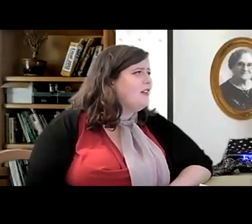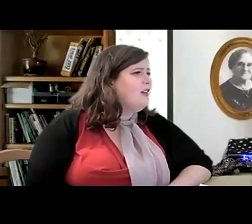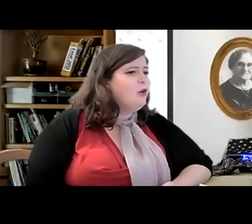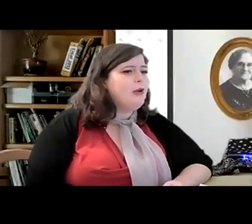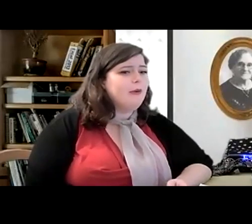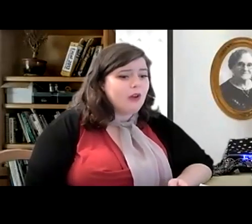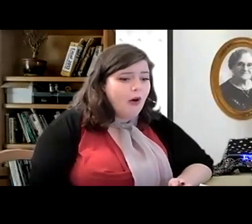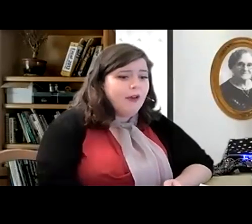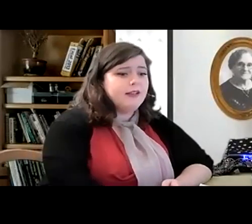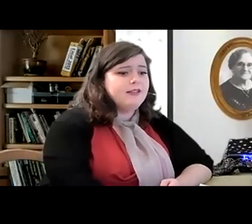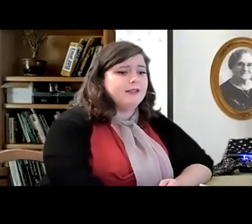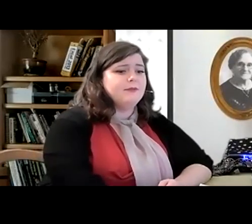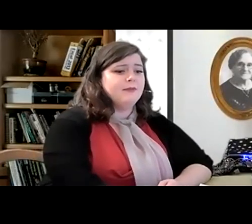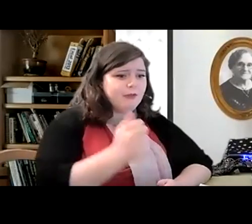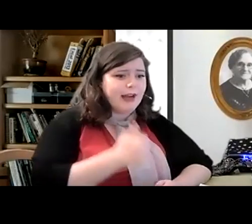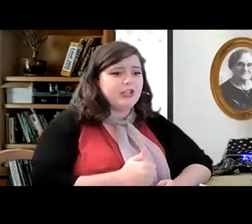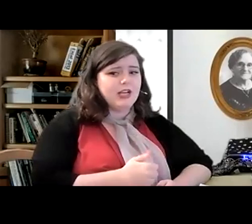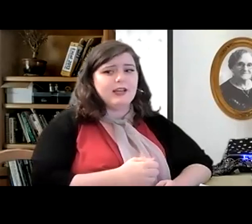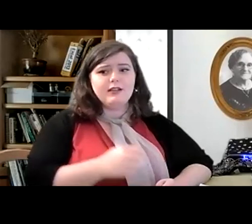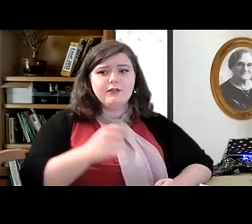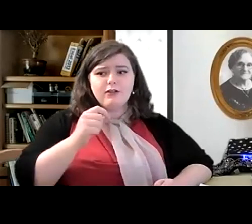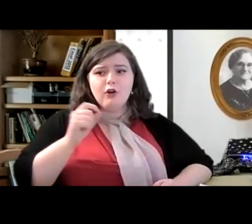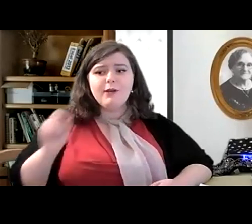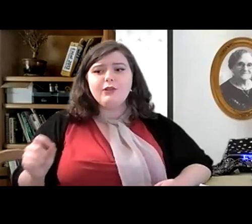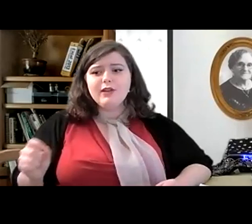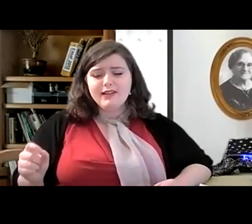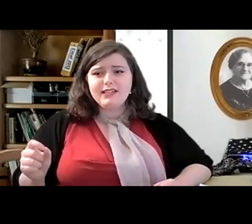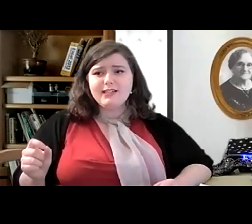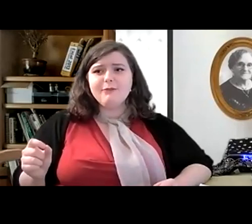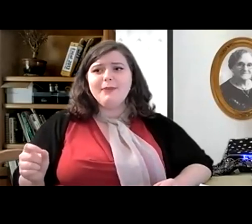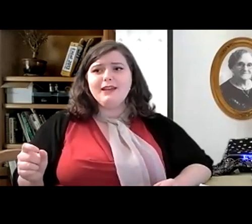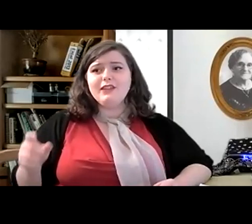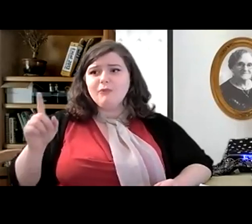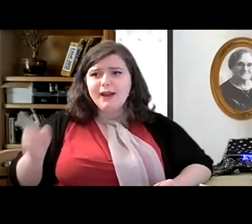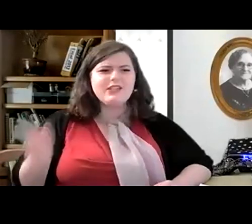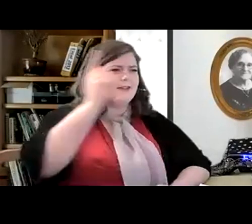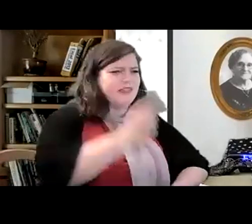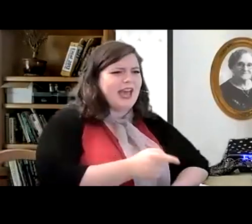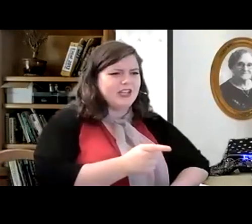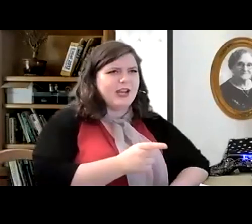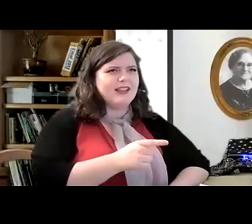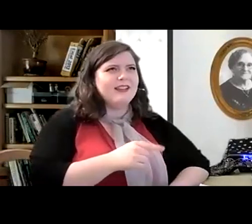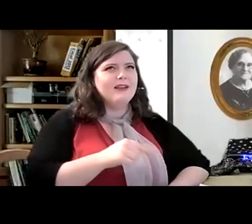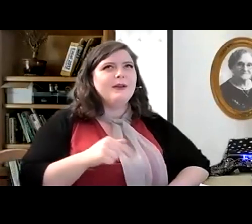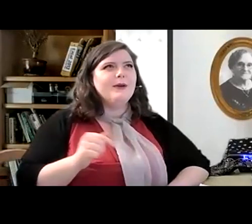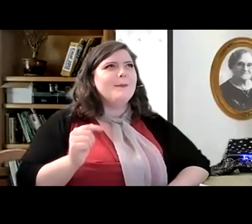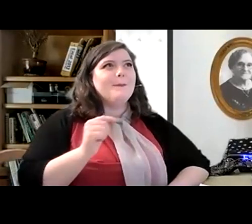bank. We were going to write a check, open a new account at a different bank, then write a check for that